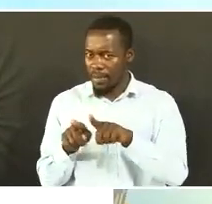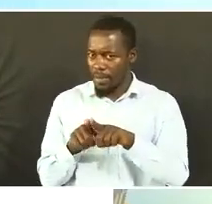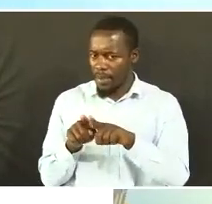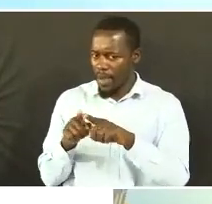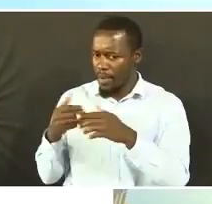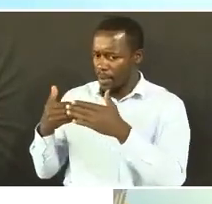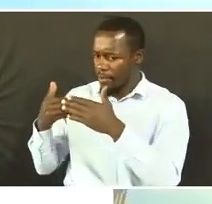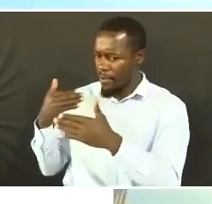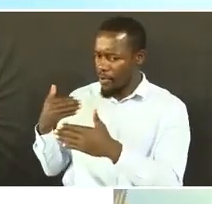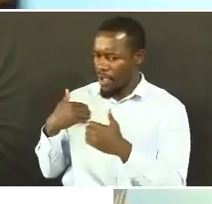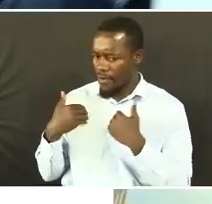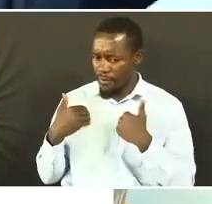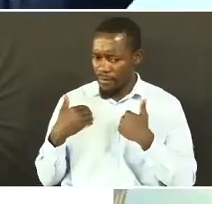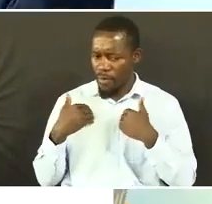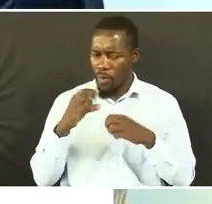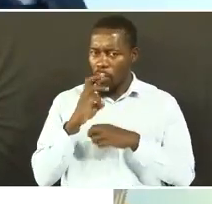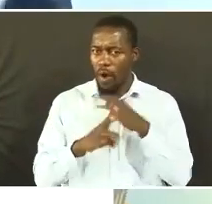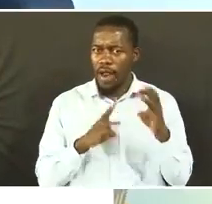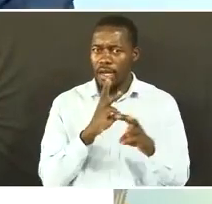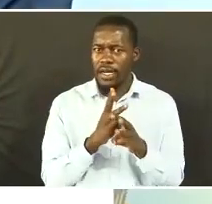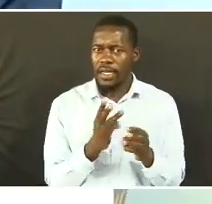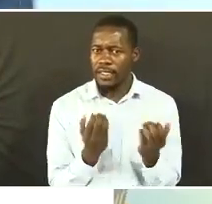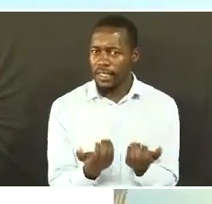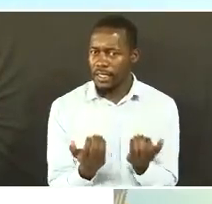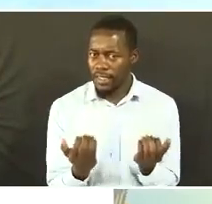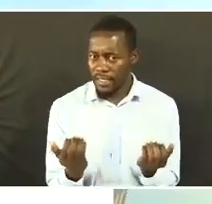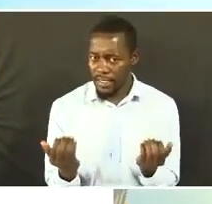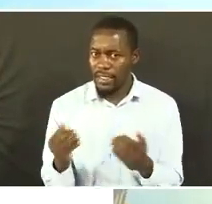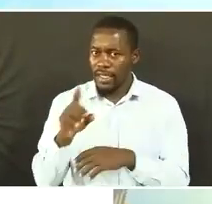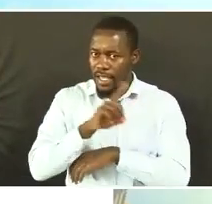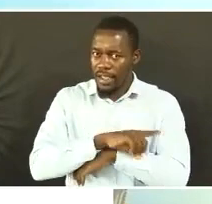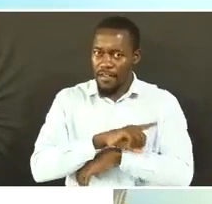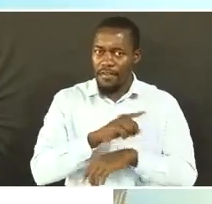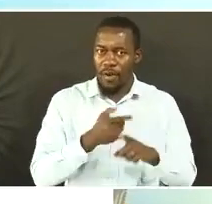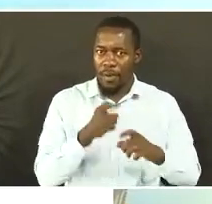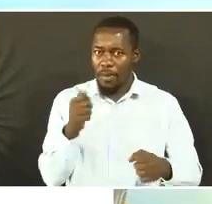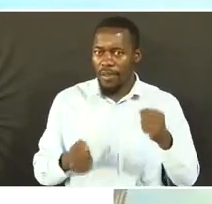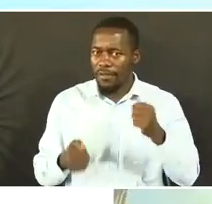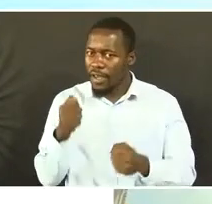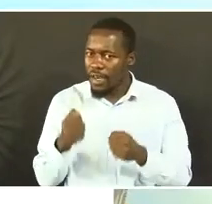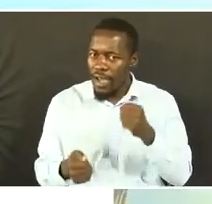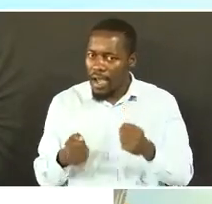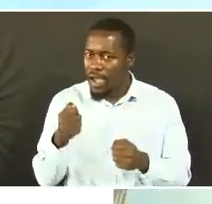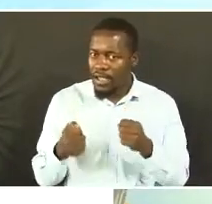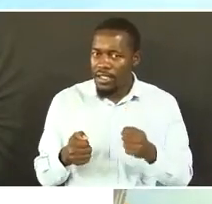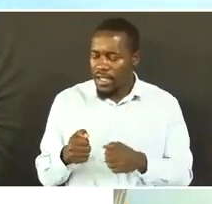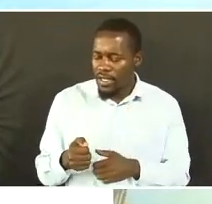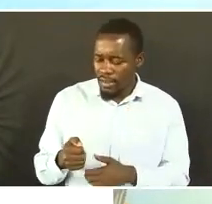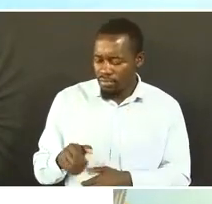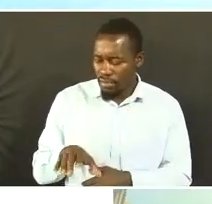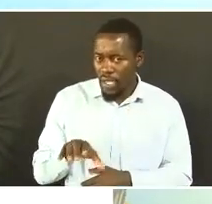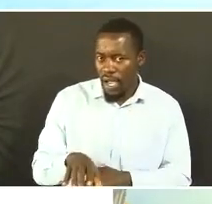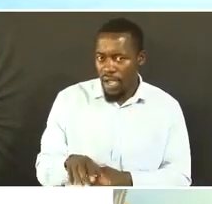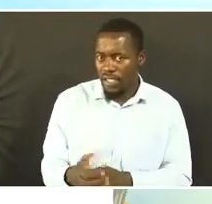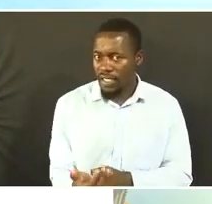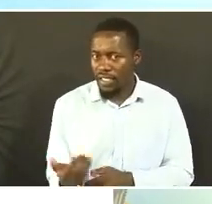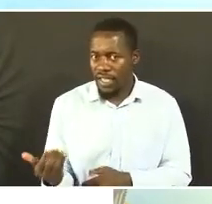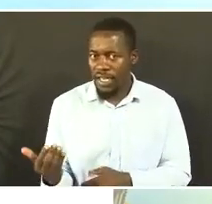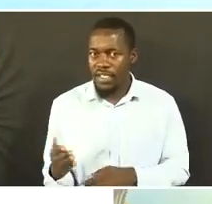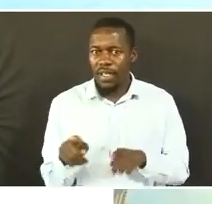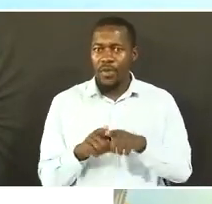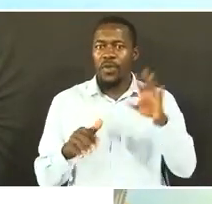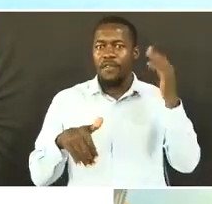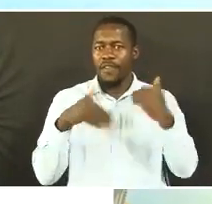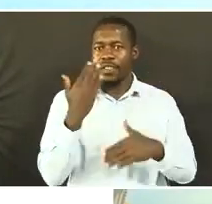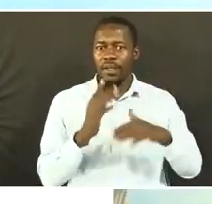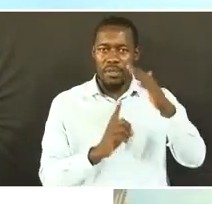Global Children's Day, through to ambassadors, to Pathfinders, to Adventist Youth, to Public Campus Ministry, where it's been